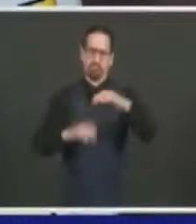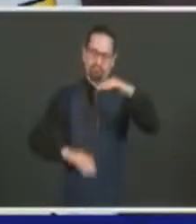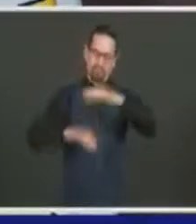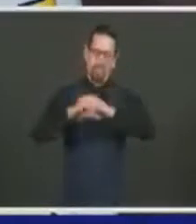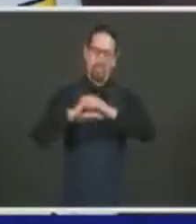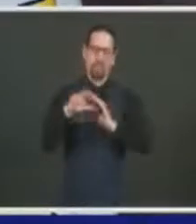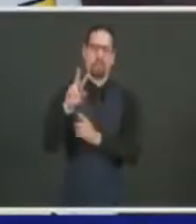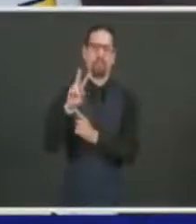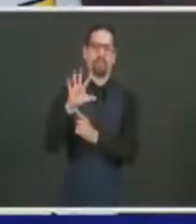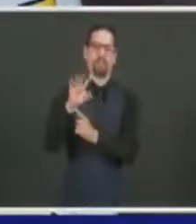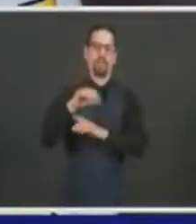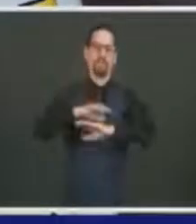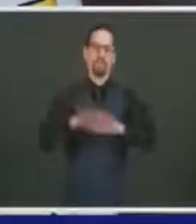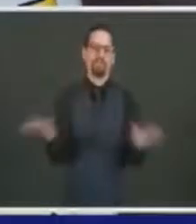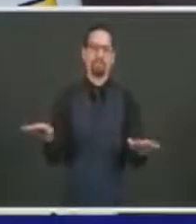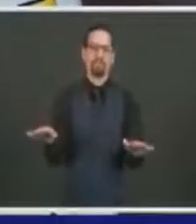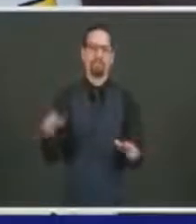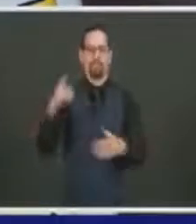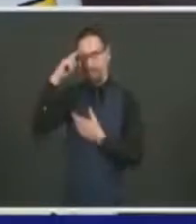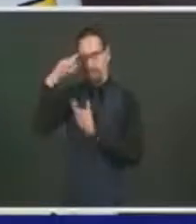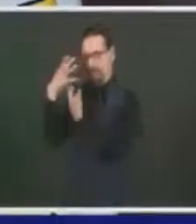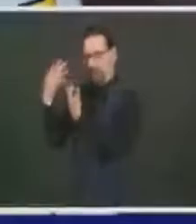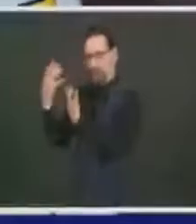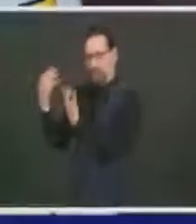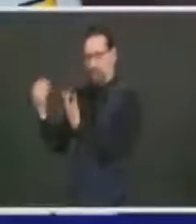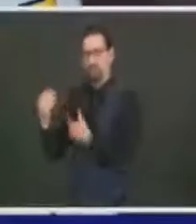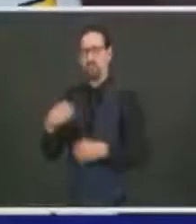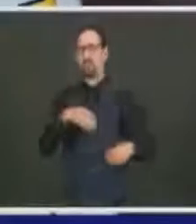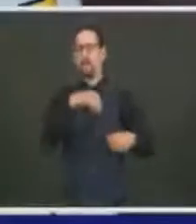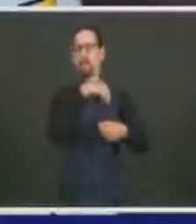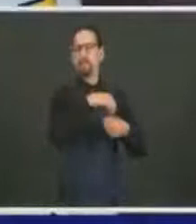for outdoors and 125 indoors.